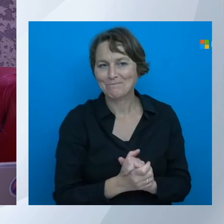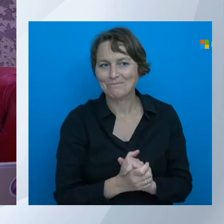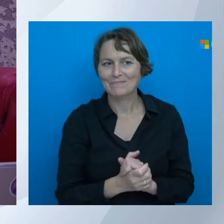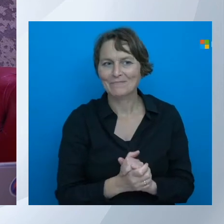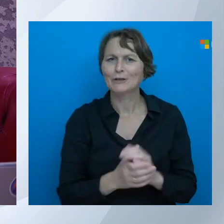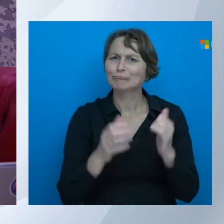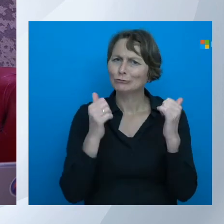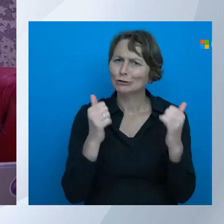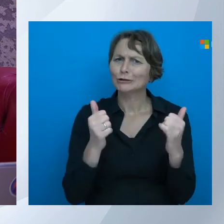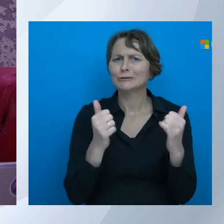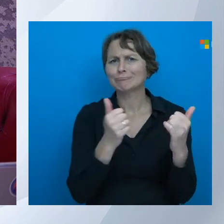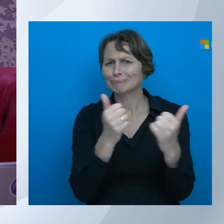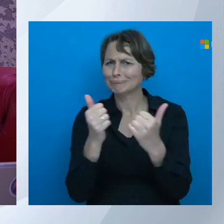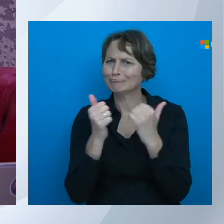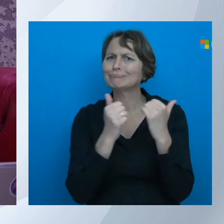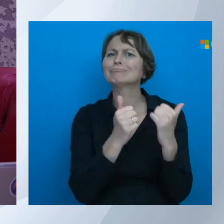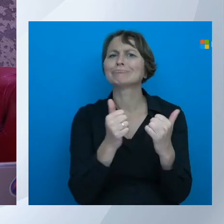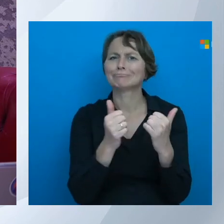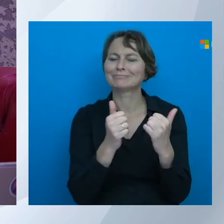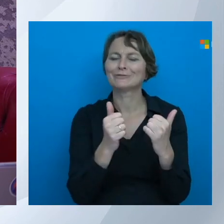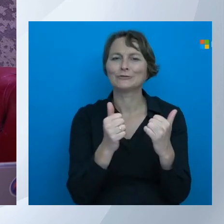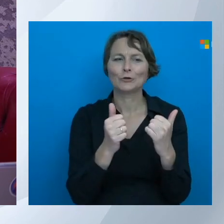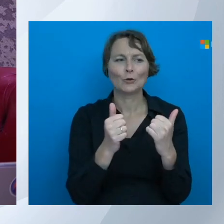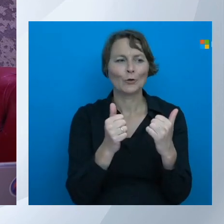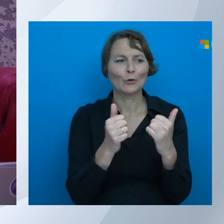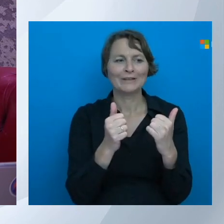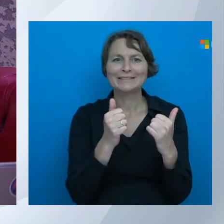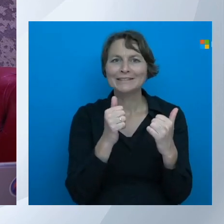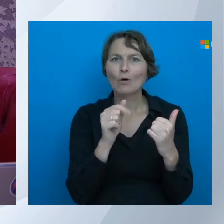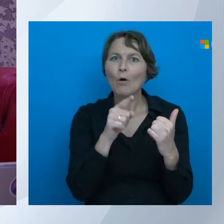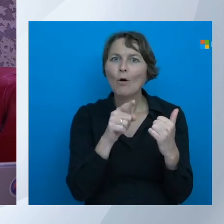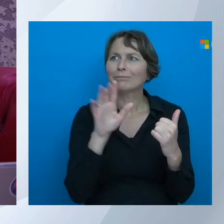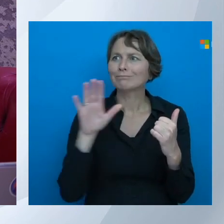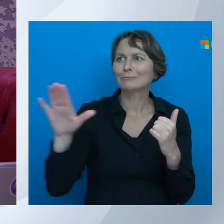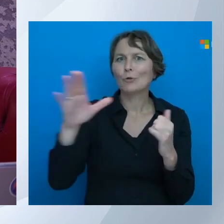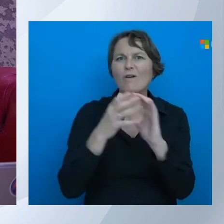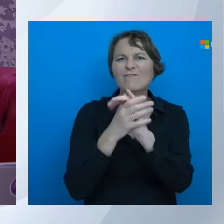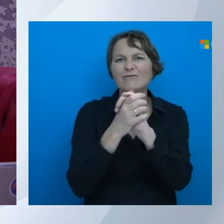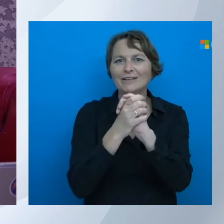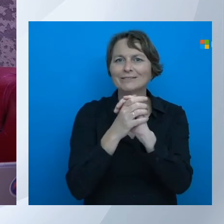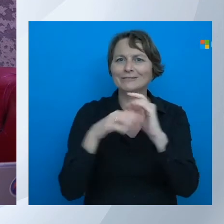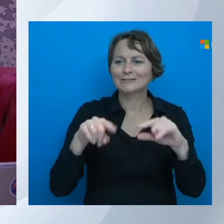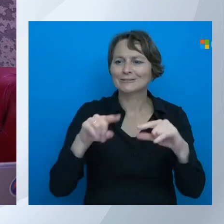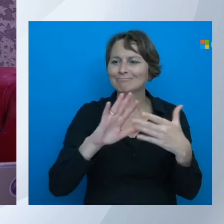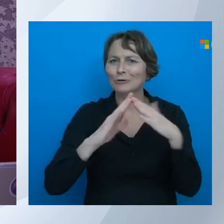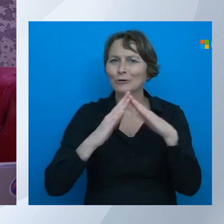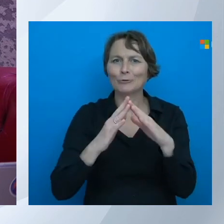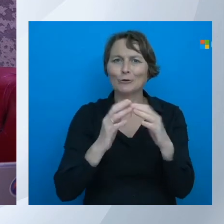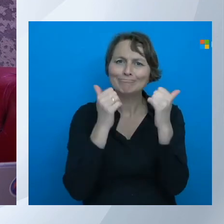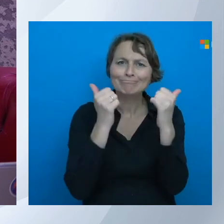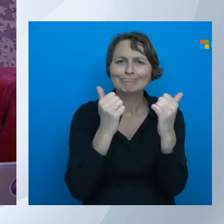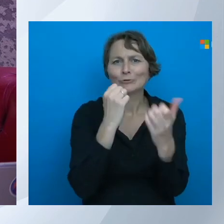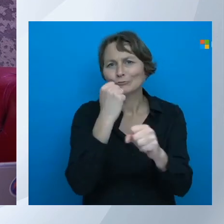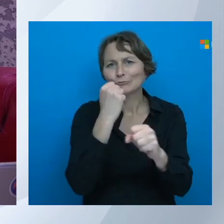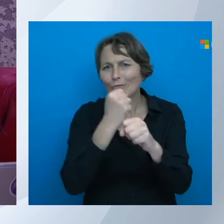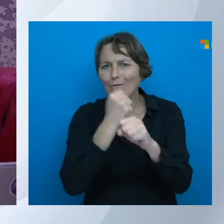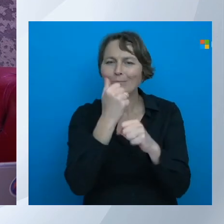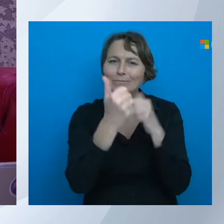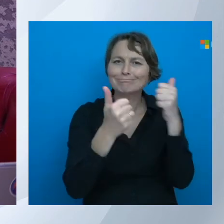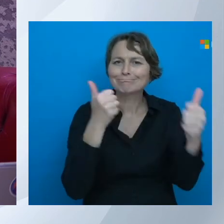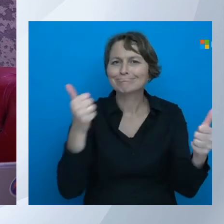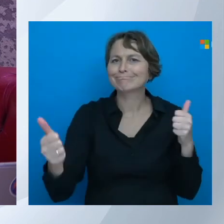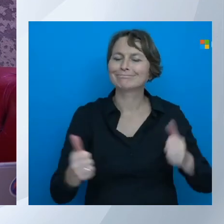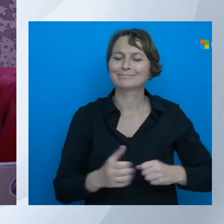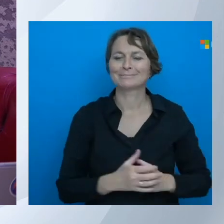to recognize all your friends in the community who play an important part there. The Summer